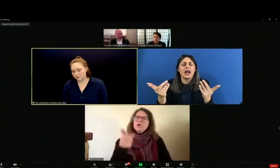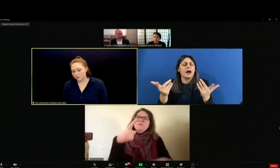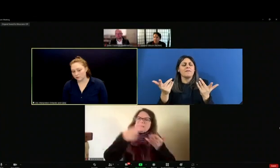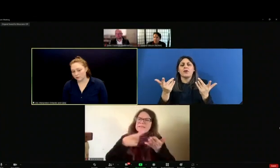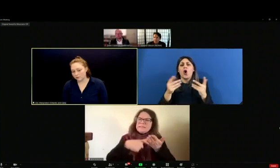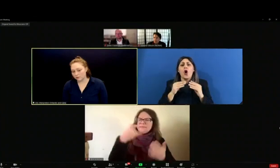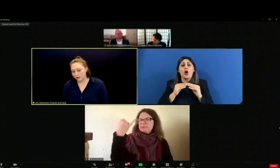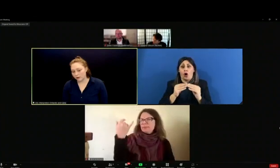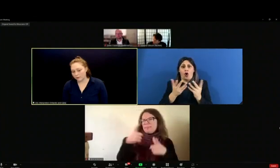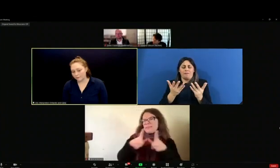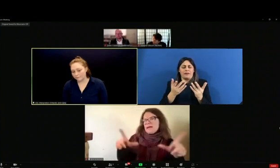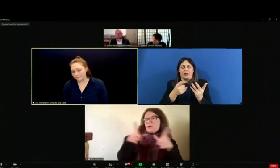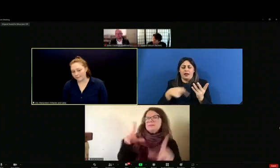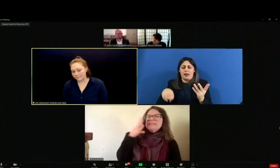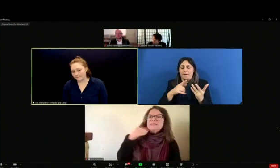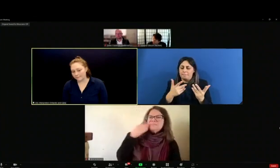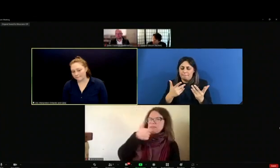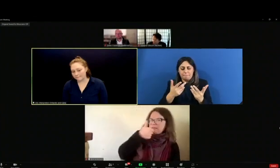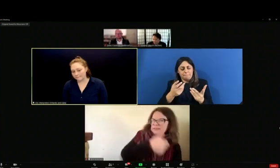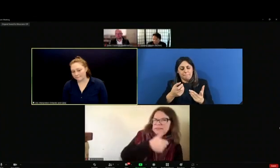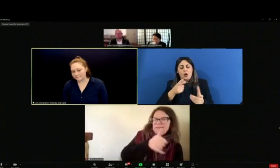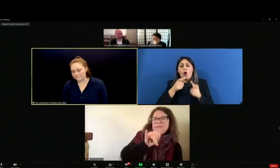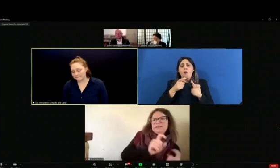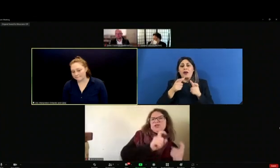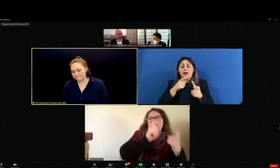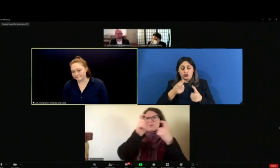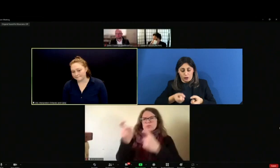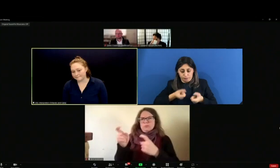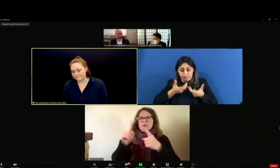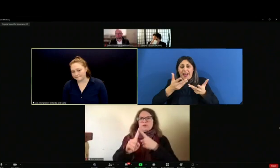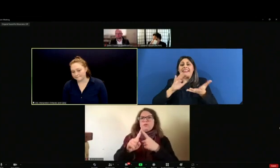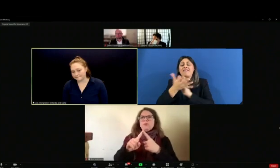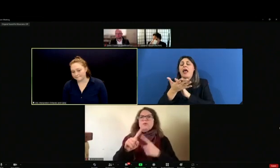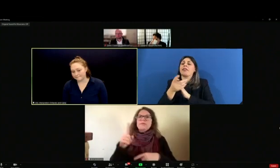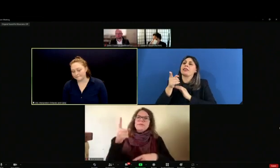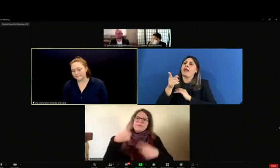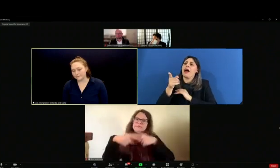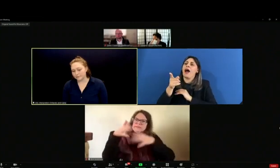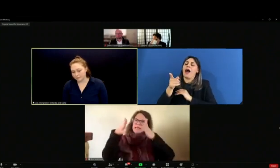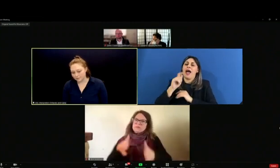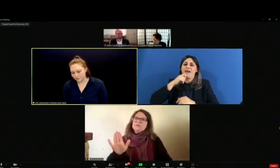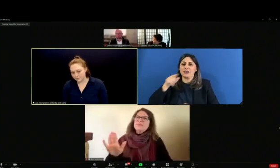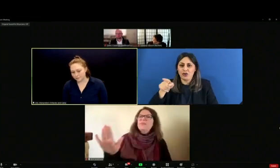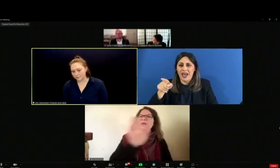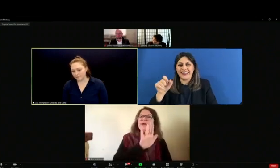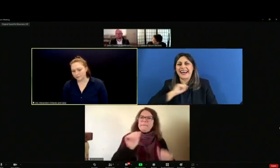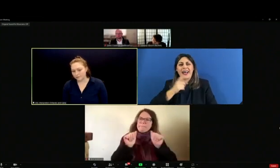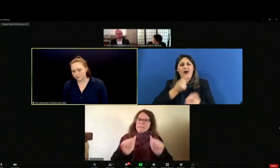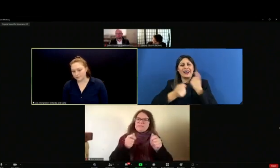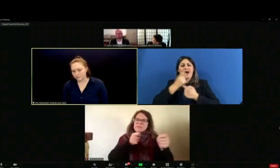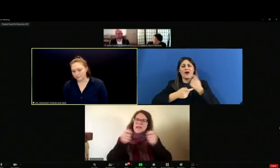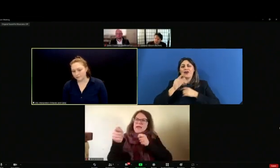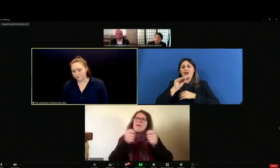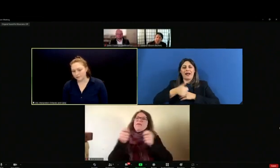general question of how would you argue that language experience contributes to